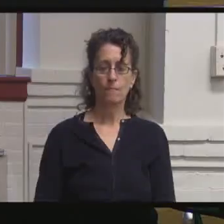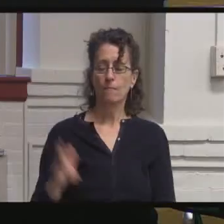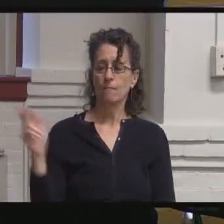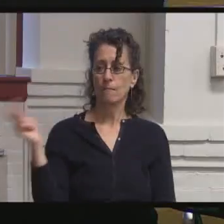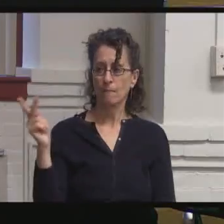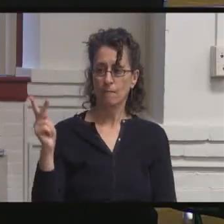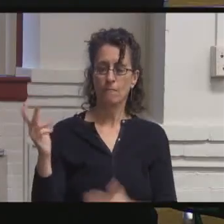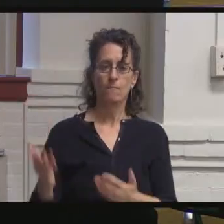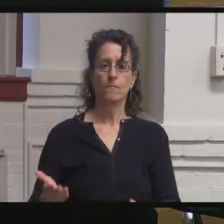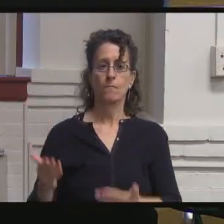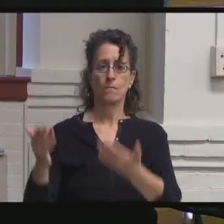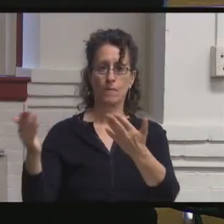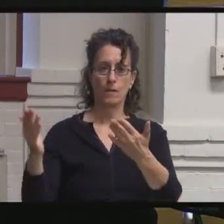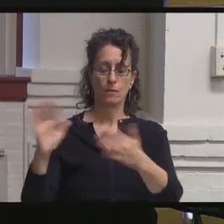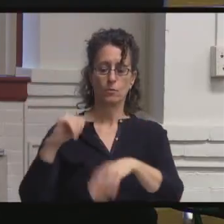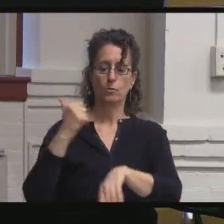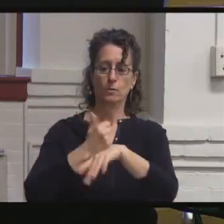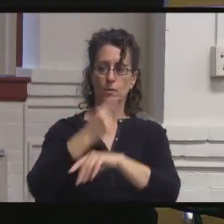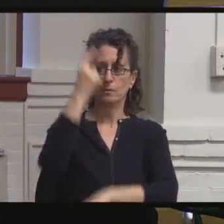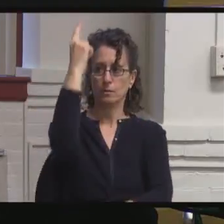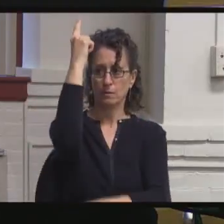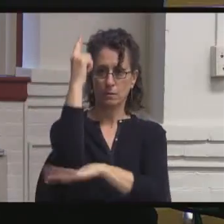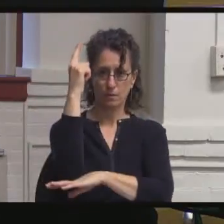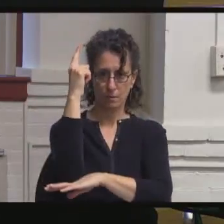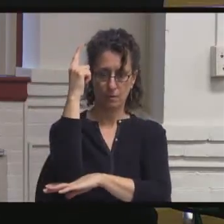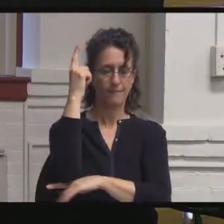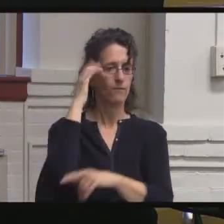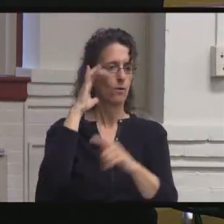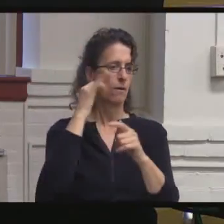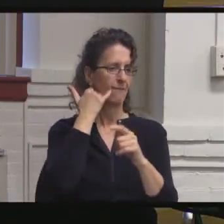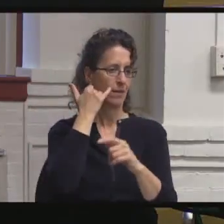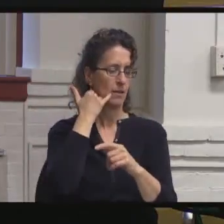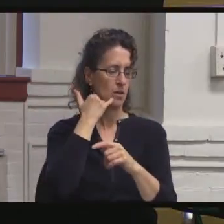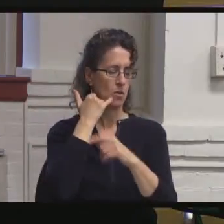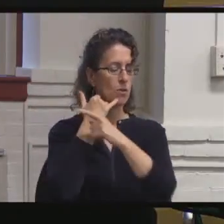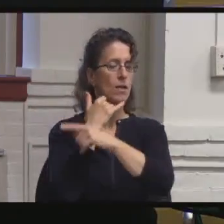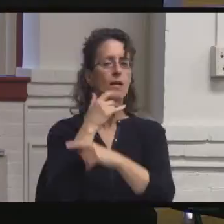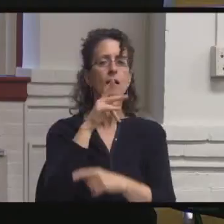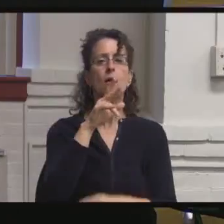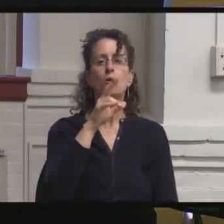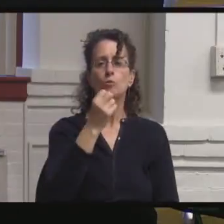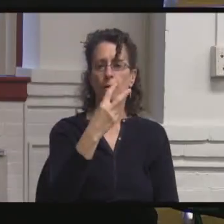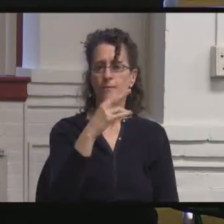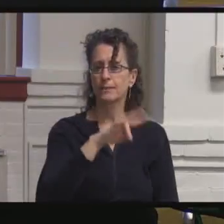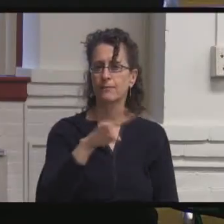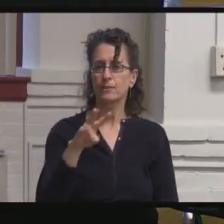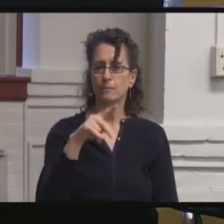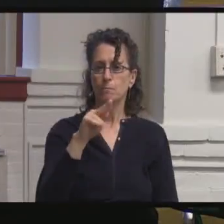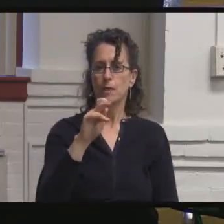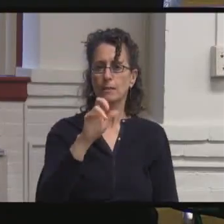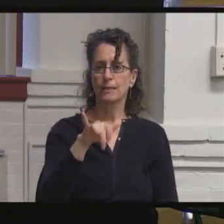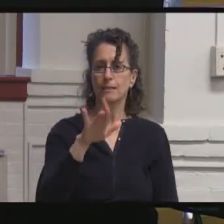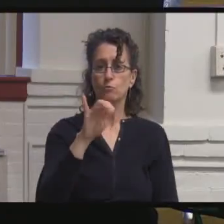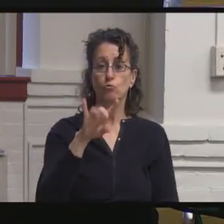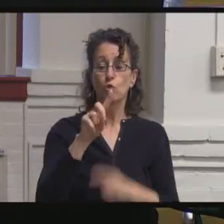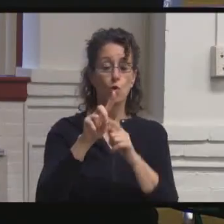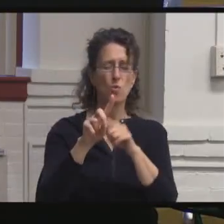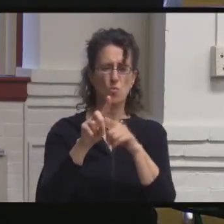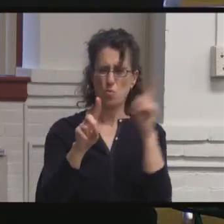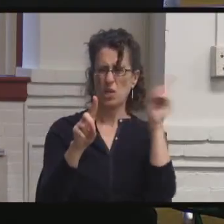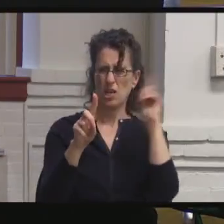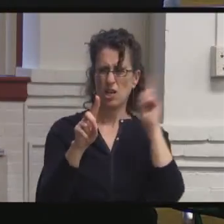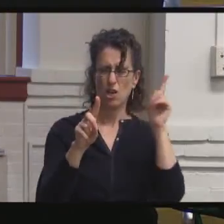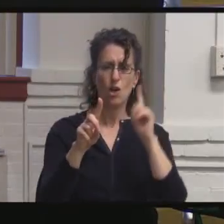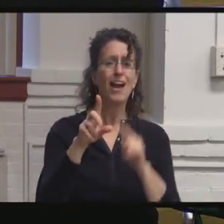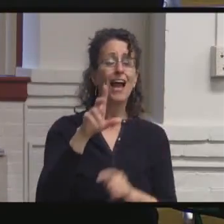construct a telecommunications tower facility at 1277 Putney Road, which happens to be the rear of it's the